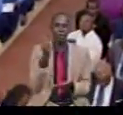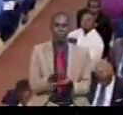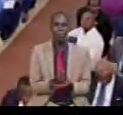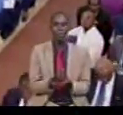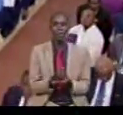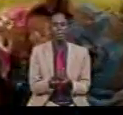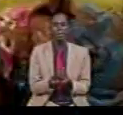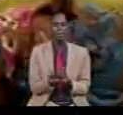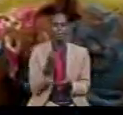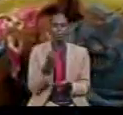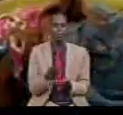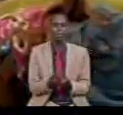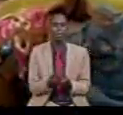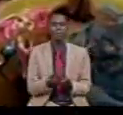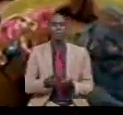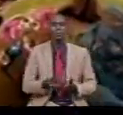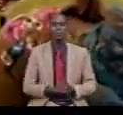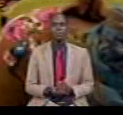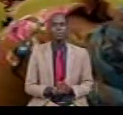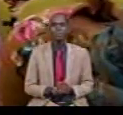Amen.